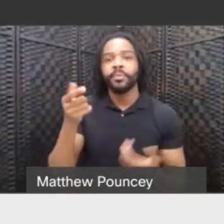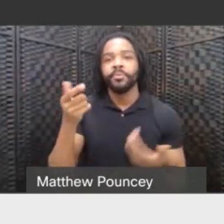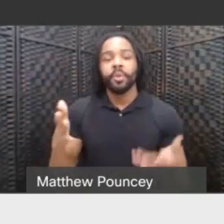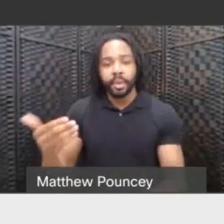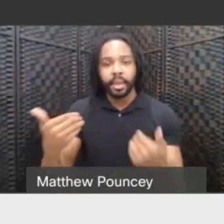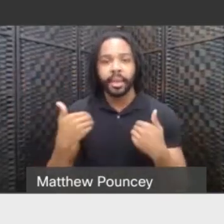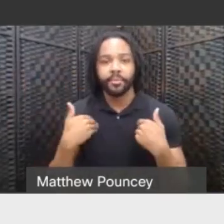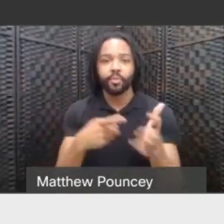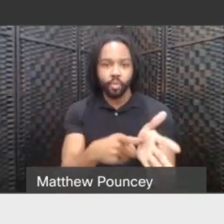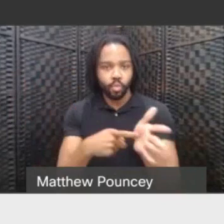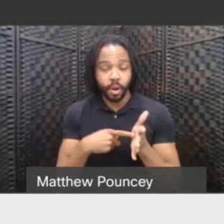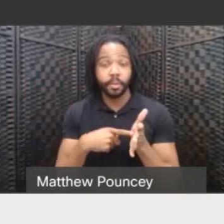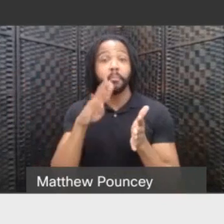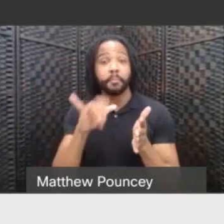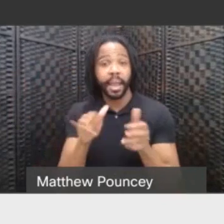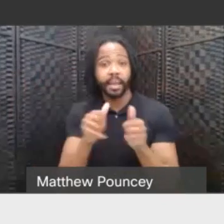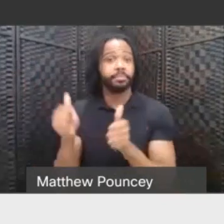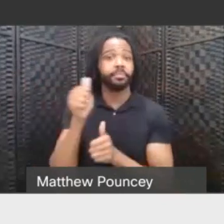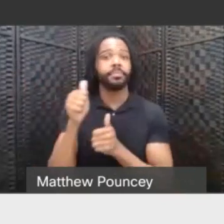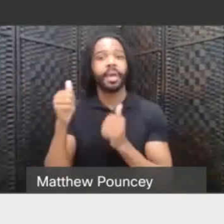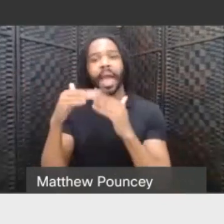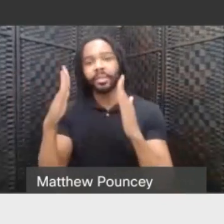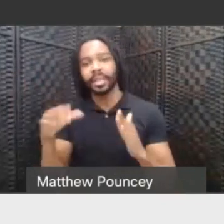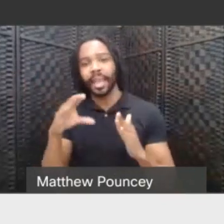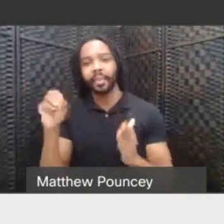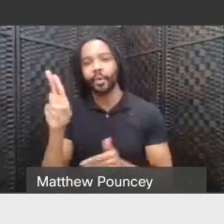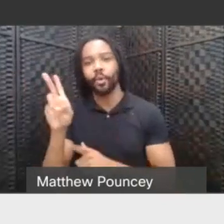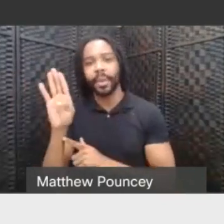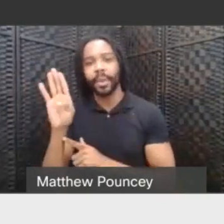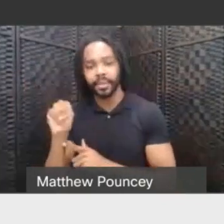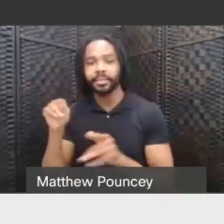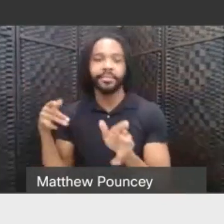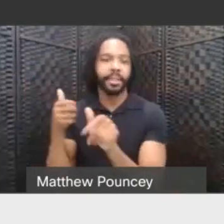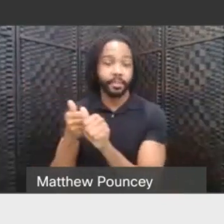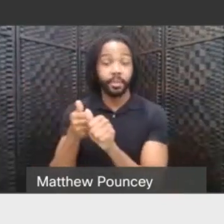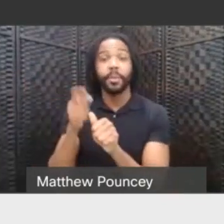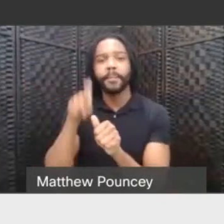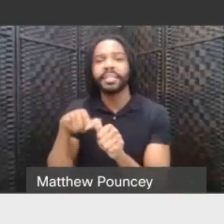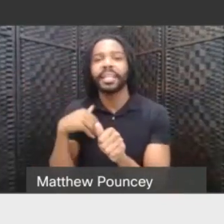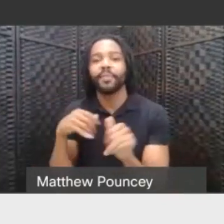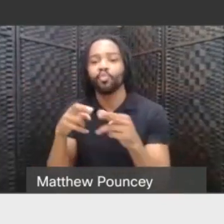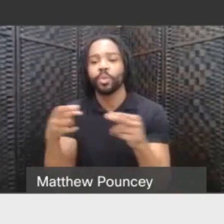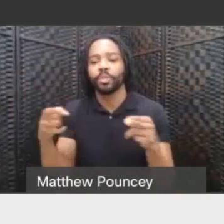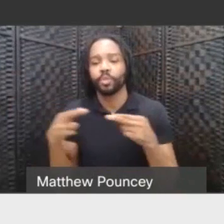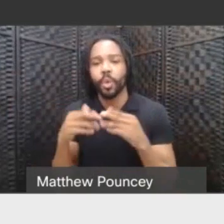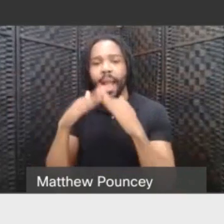is required by Housing and Urban Development to have a regional housing equity